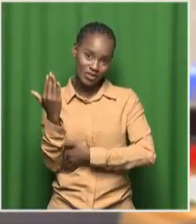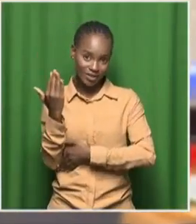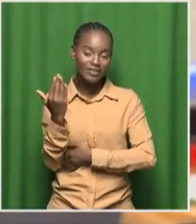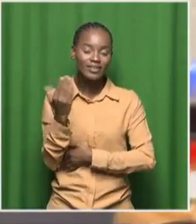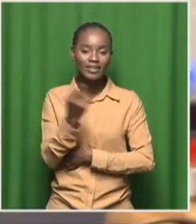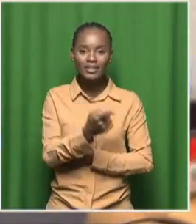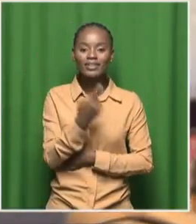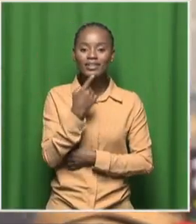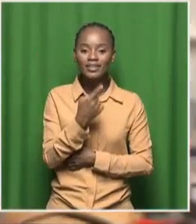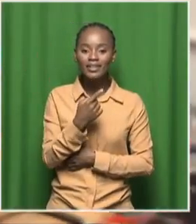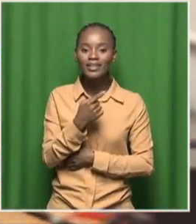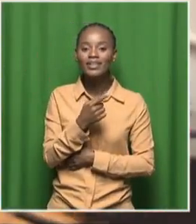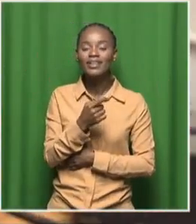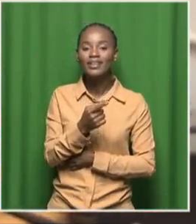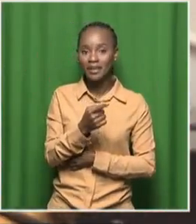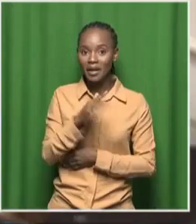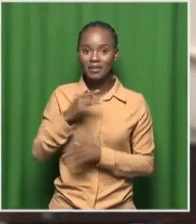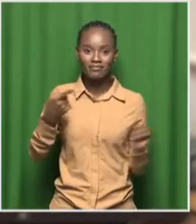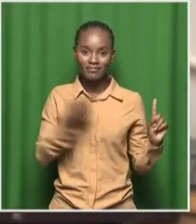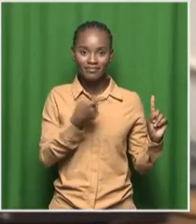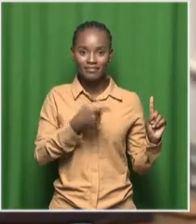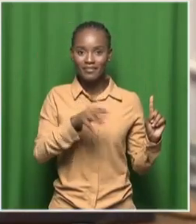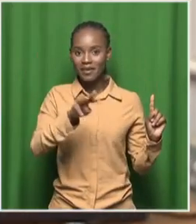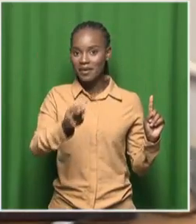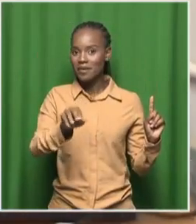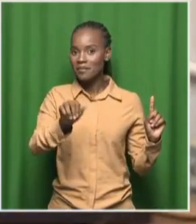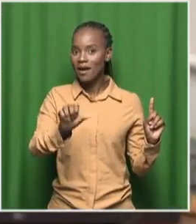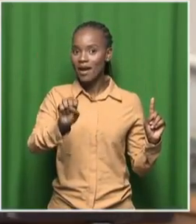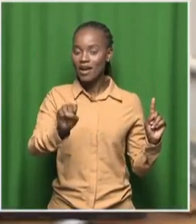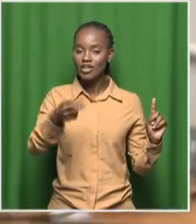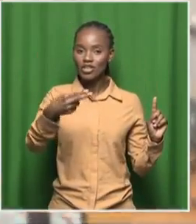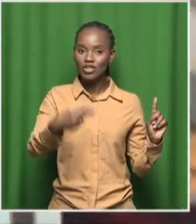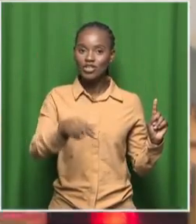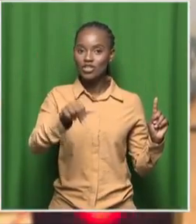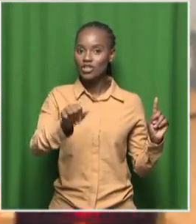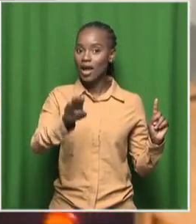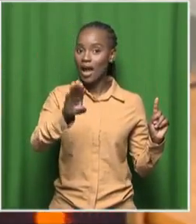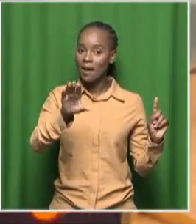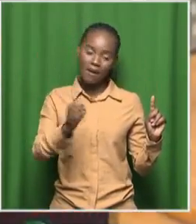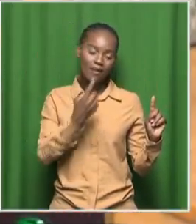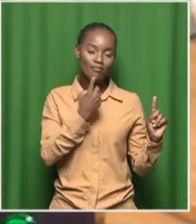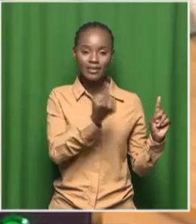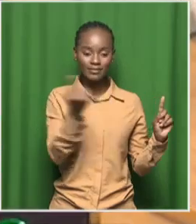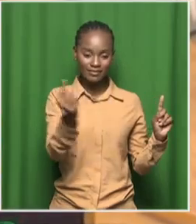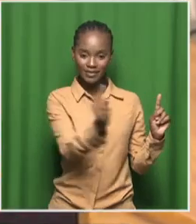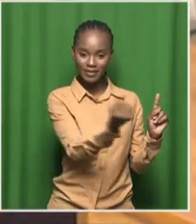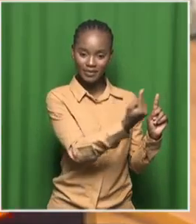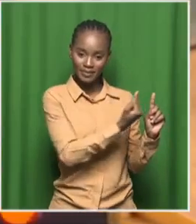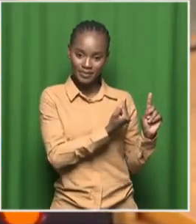want to understand what Mr. Mashaba is switching on for us. Mr. Mashaba, if you come this way so we can actually see.